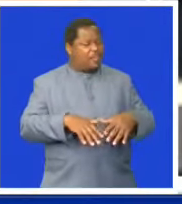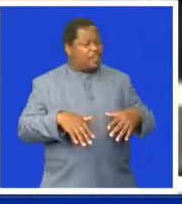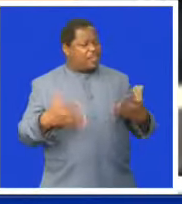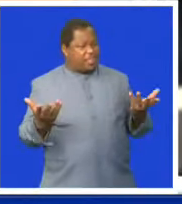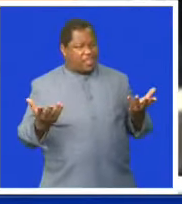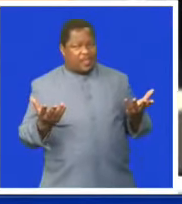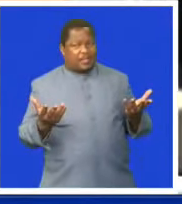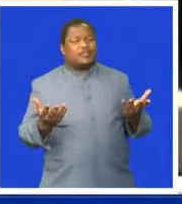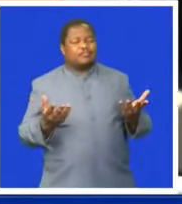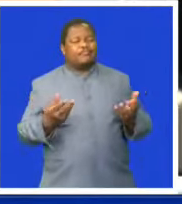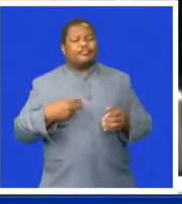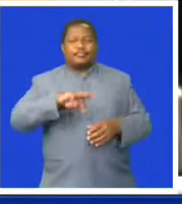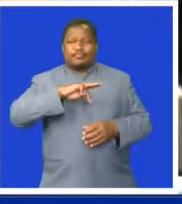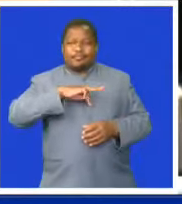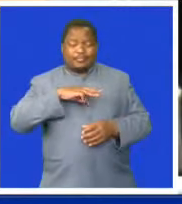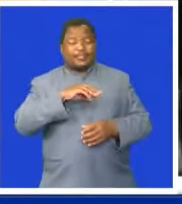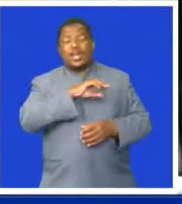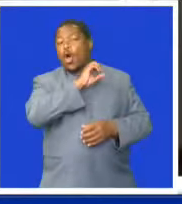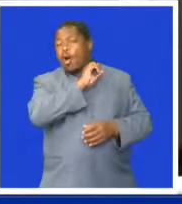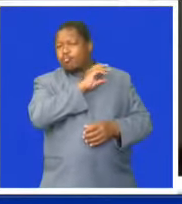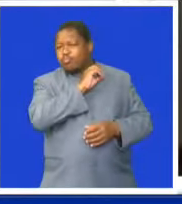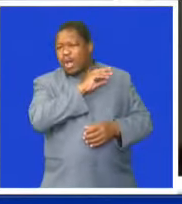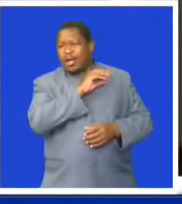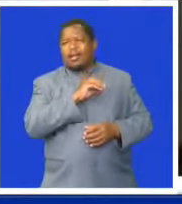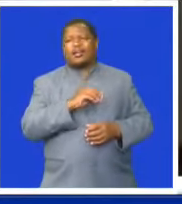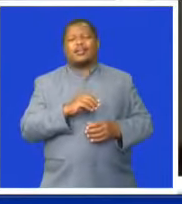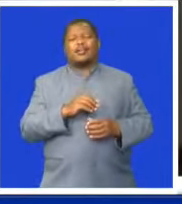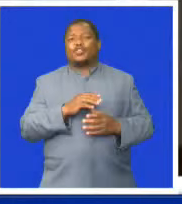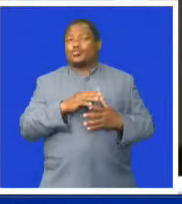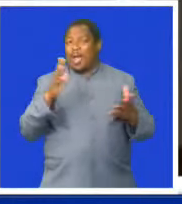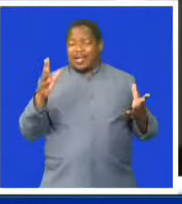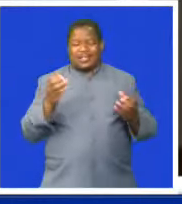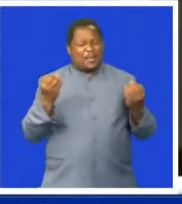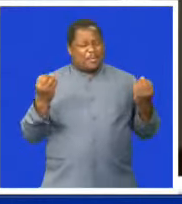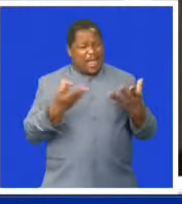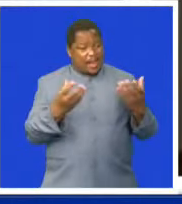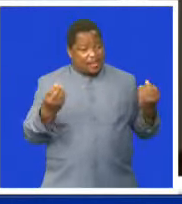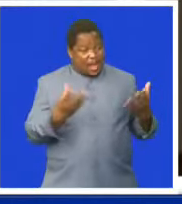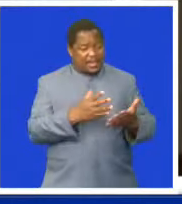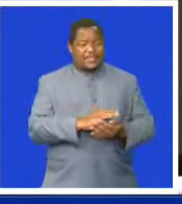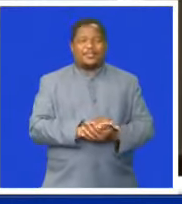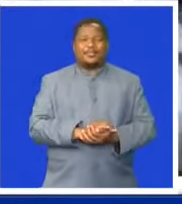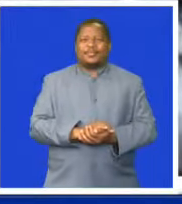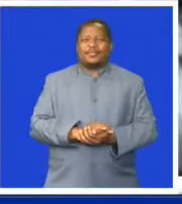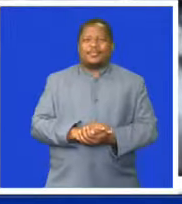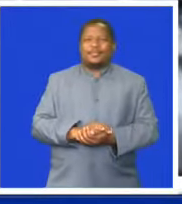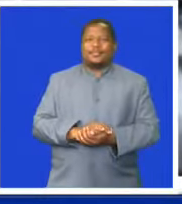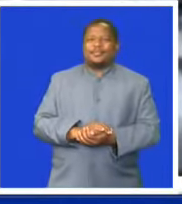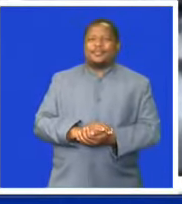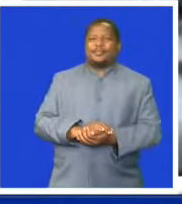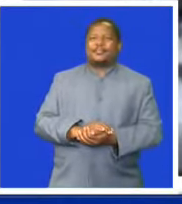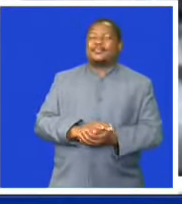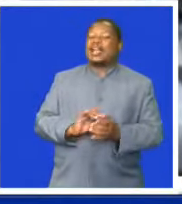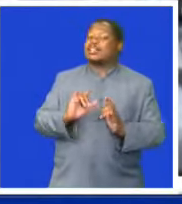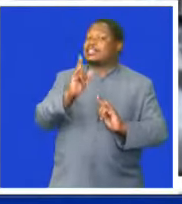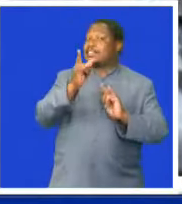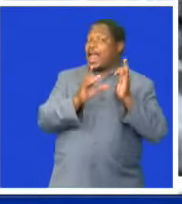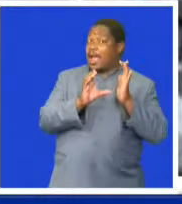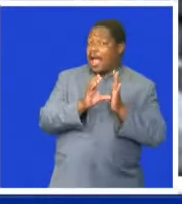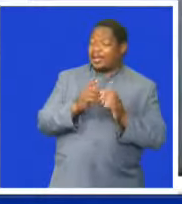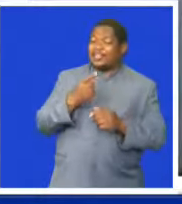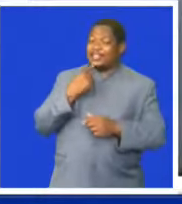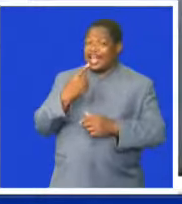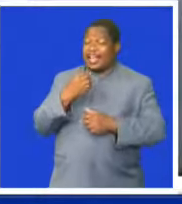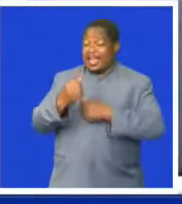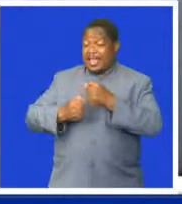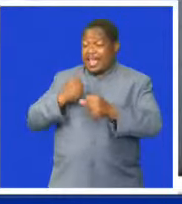We are complaining about the problems. Masipala ke uthi umnyaka ucishe ube ngilolo lohambe kahle kanti ke tinse yati bekhona